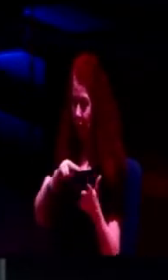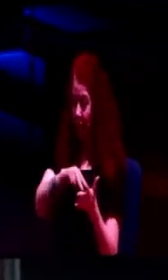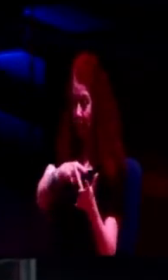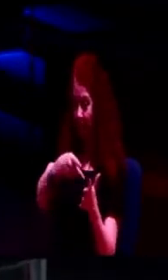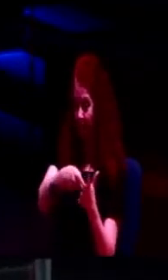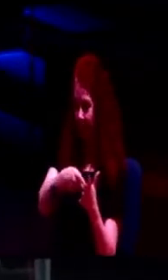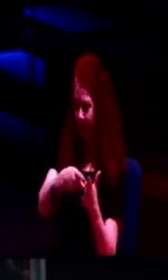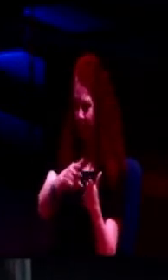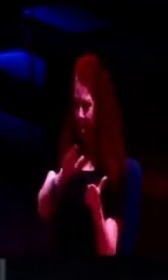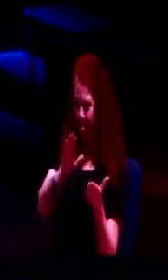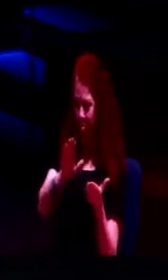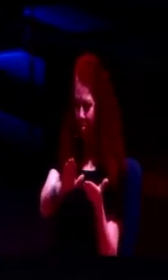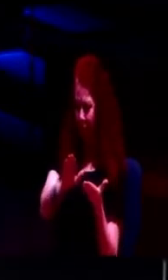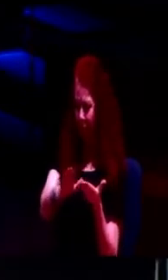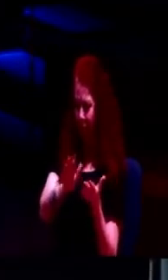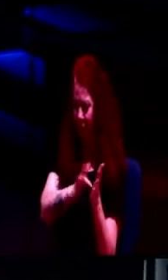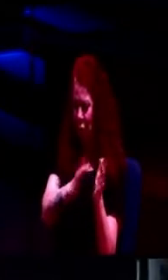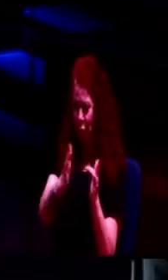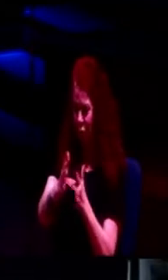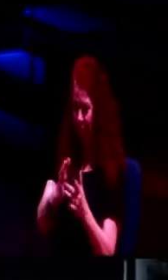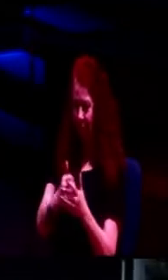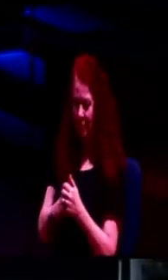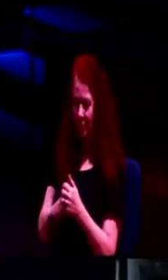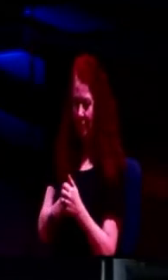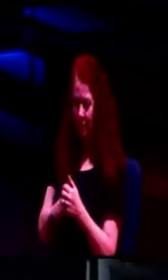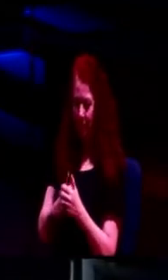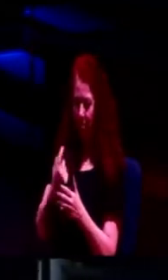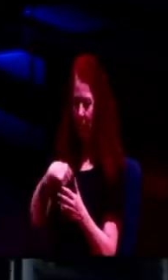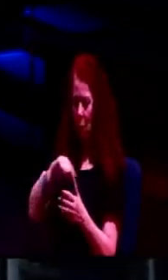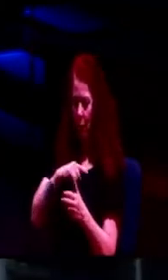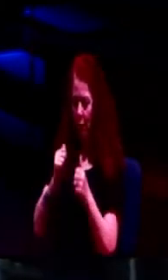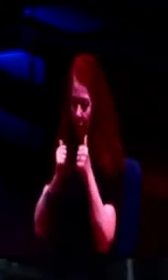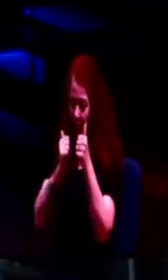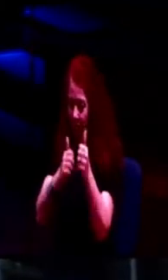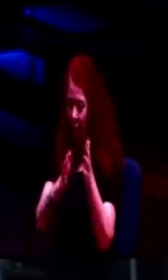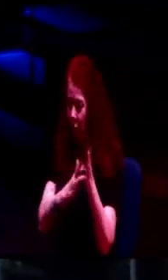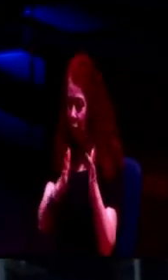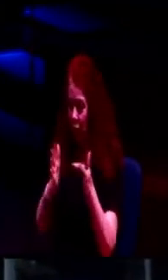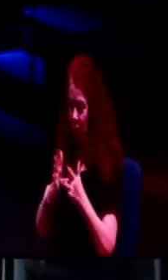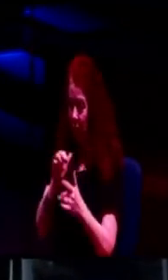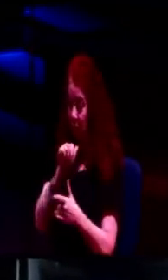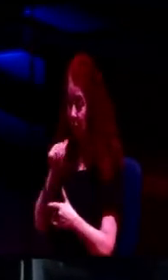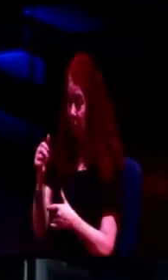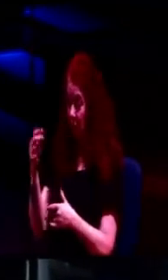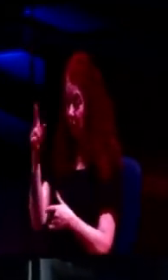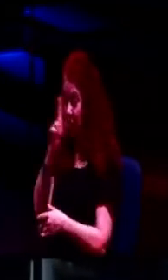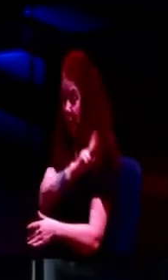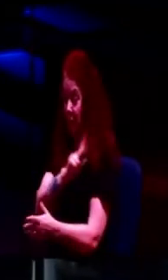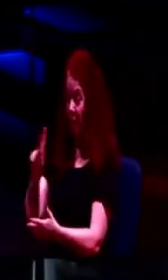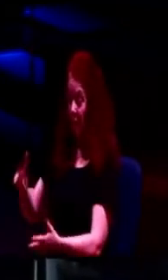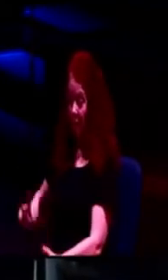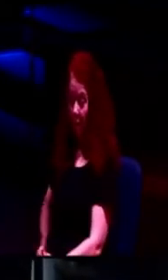church. And they just said, hey, you know what? We're going to follow Jesus and not Herod.